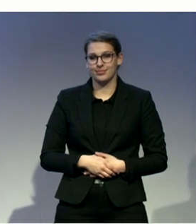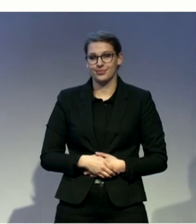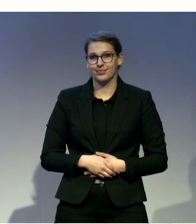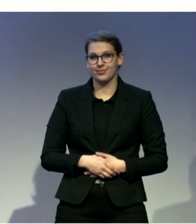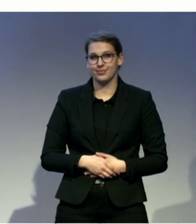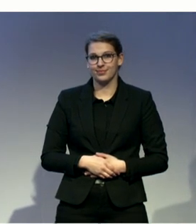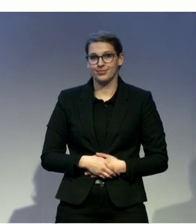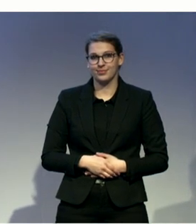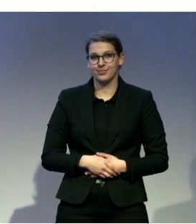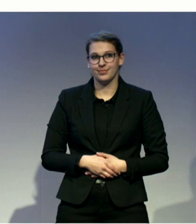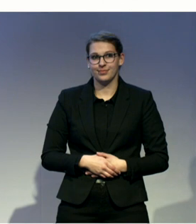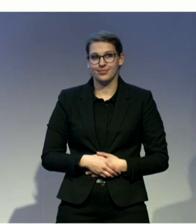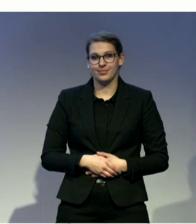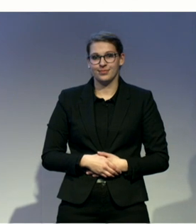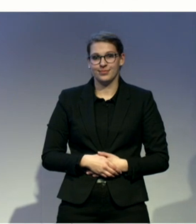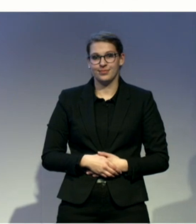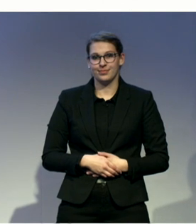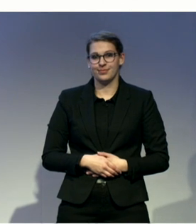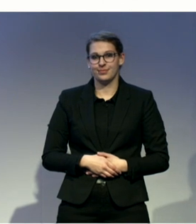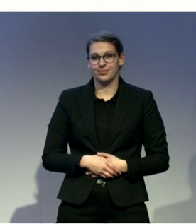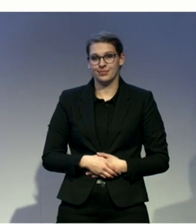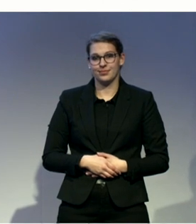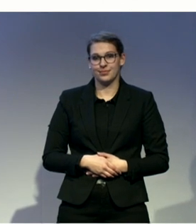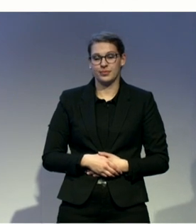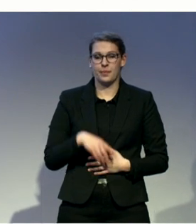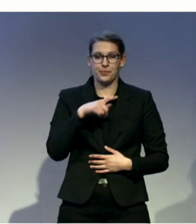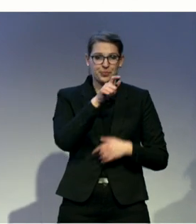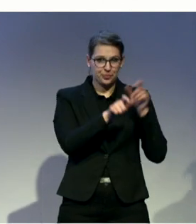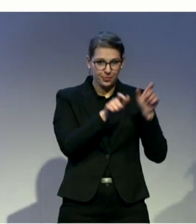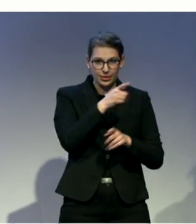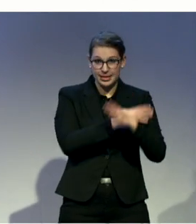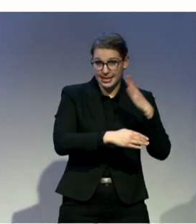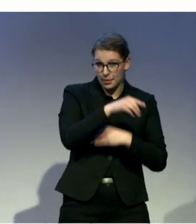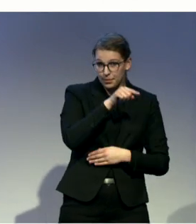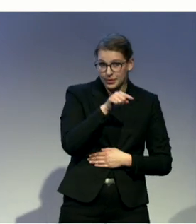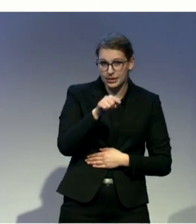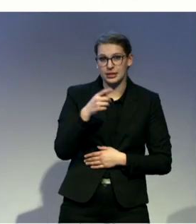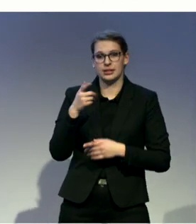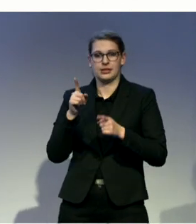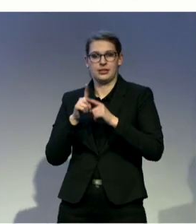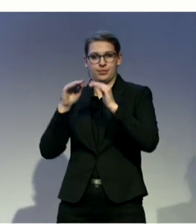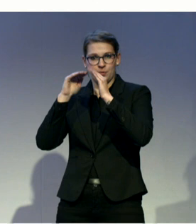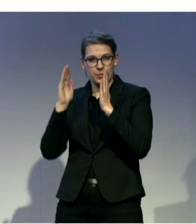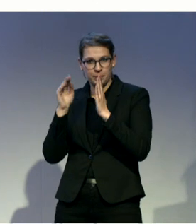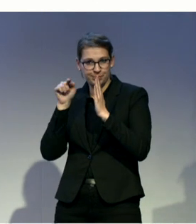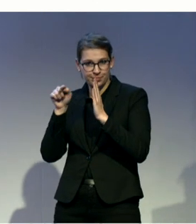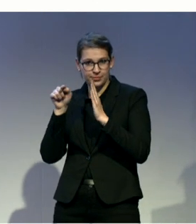houses housing of people with disabilities is providing.